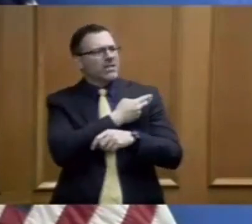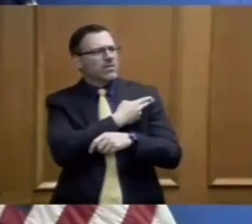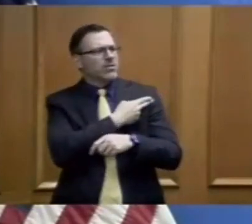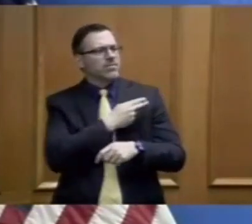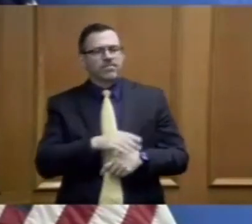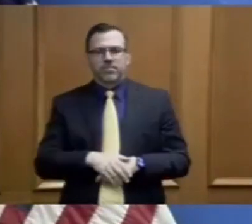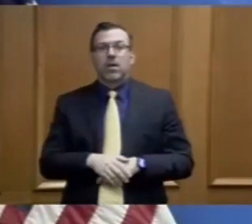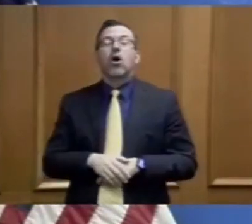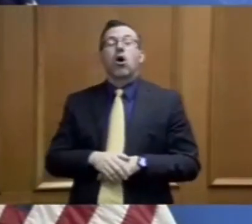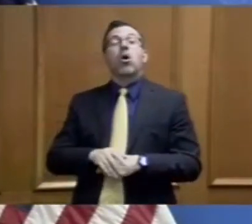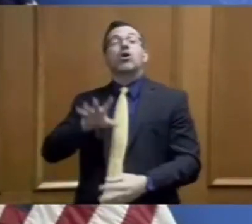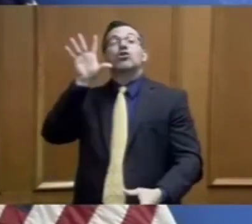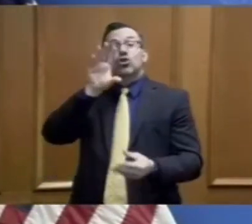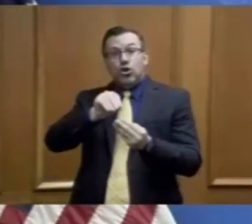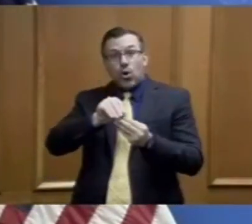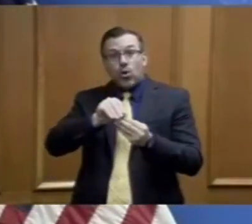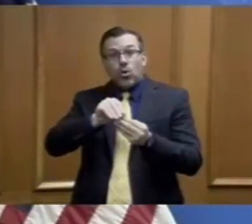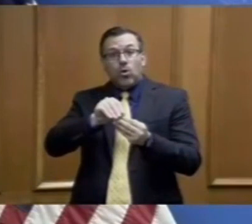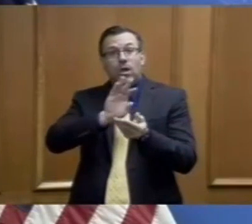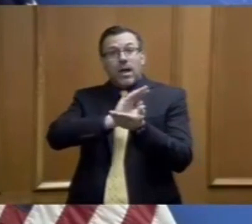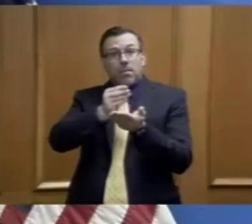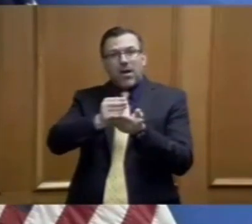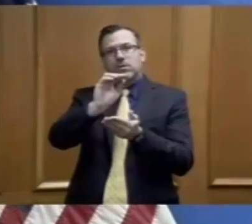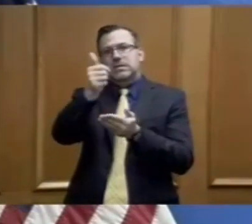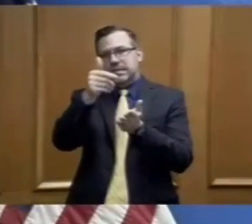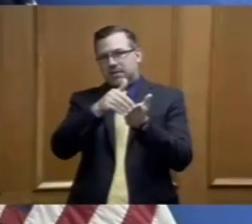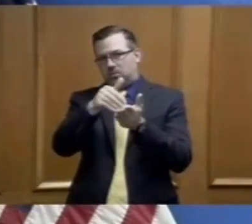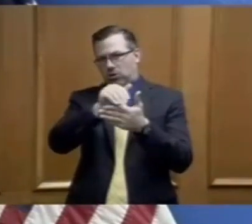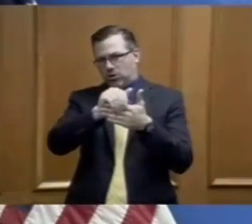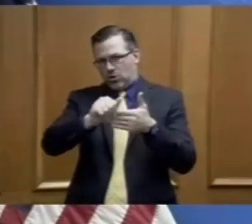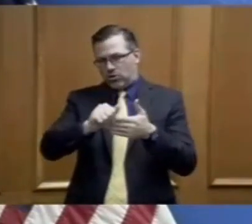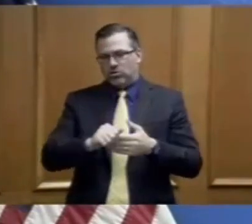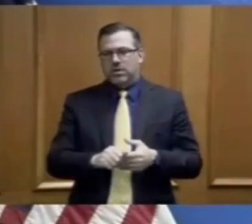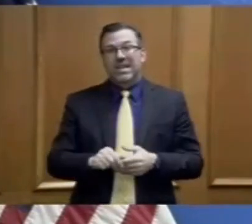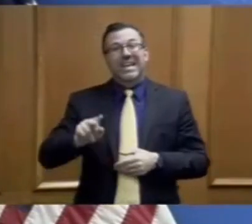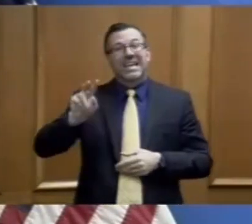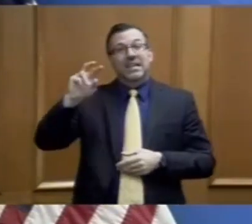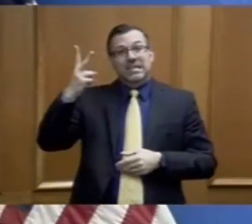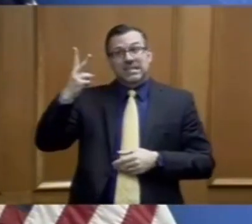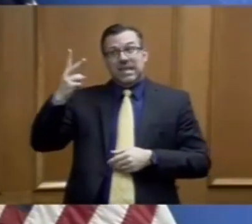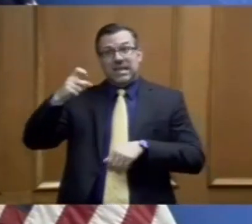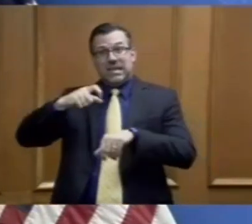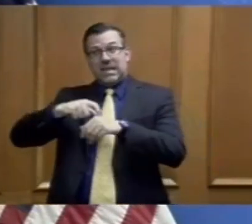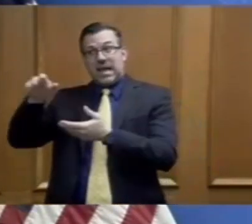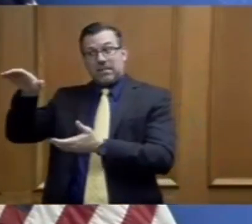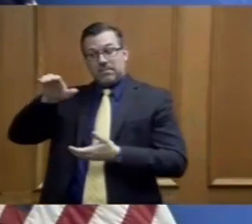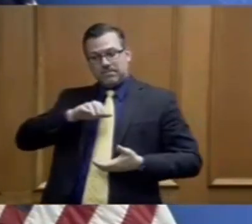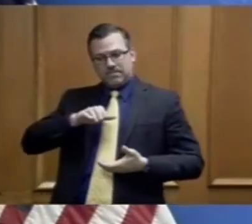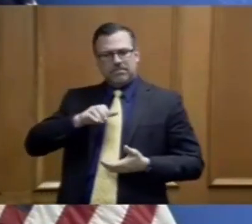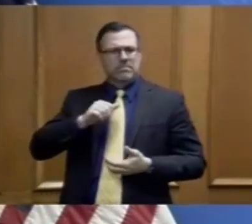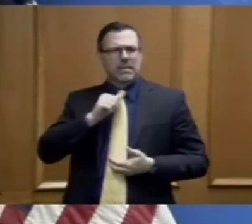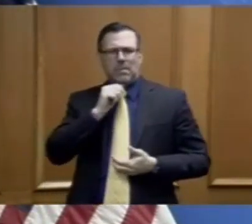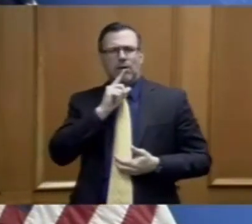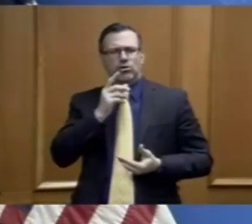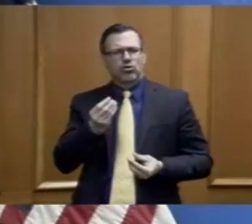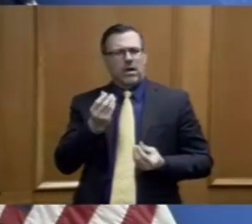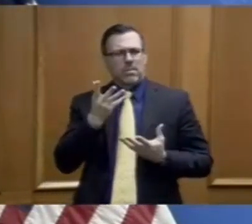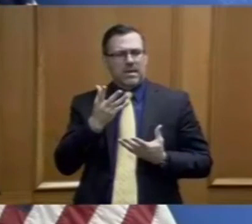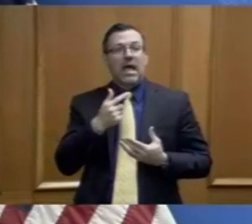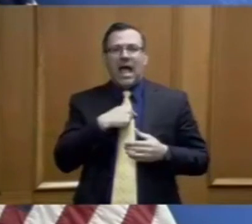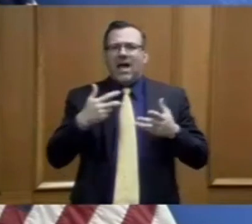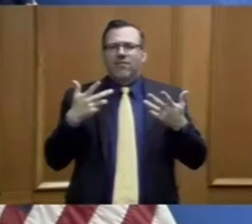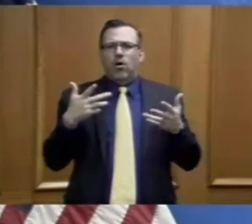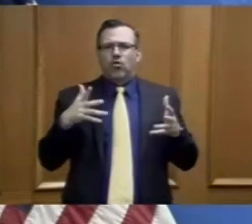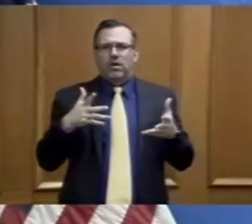million. And the specific amount of the second round I don't have. We're getting applications and have already received applications